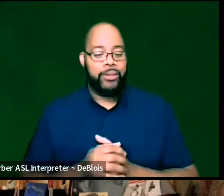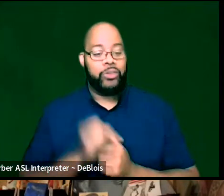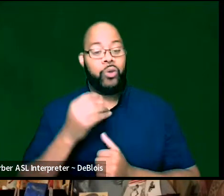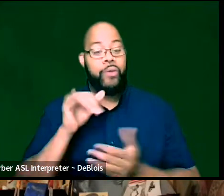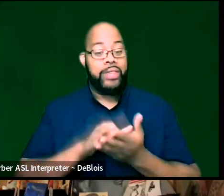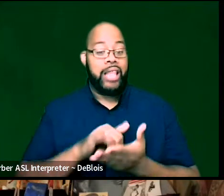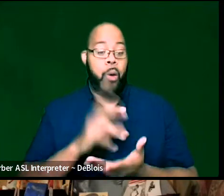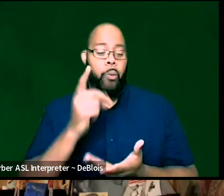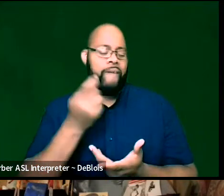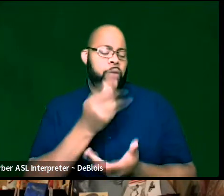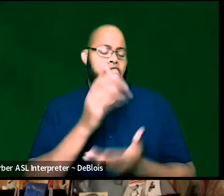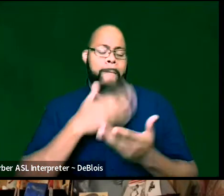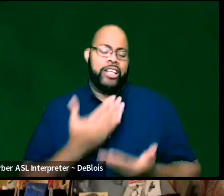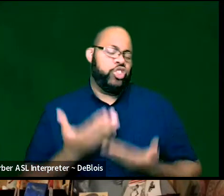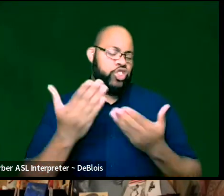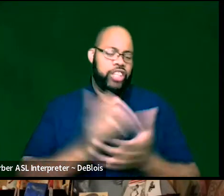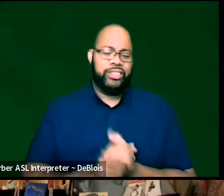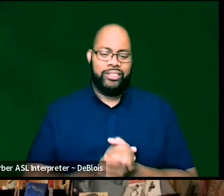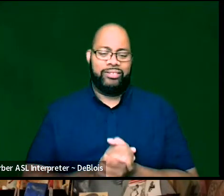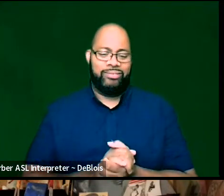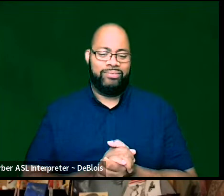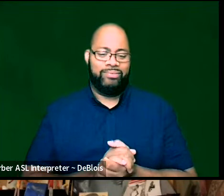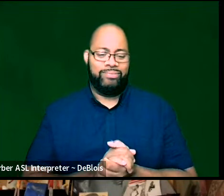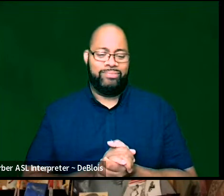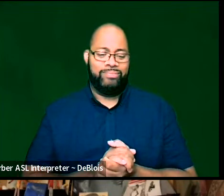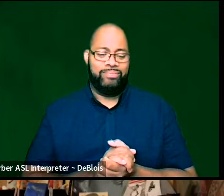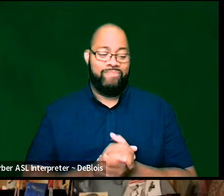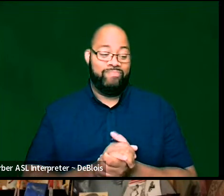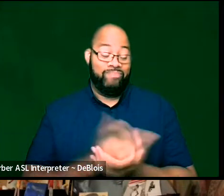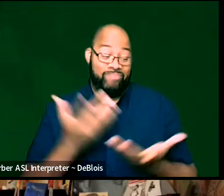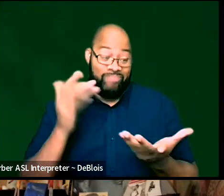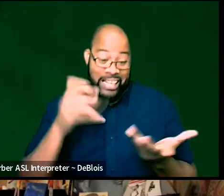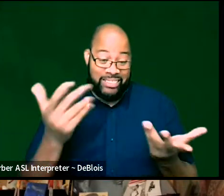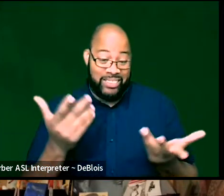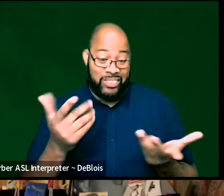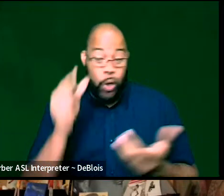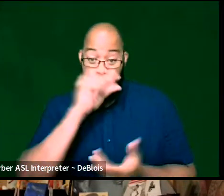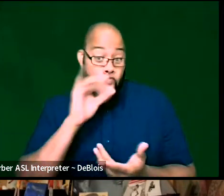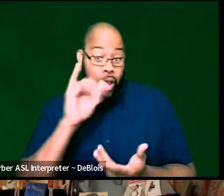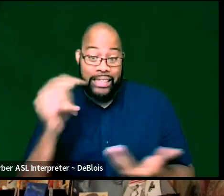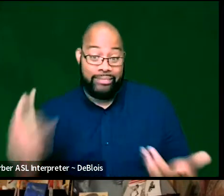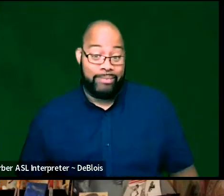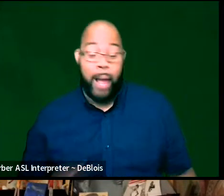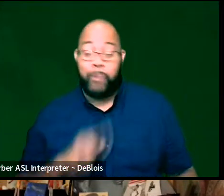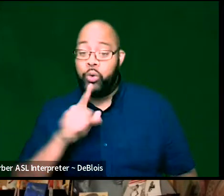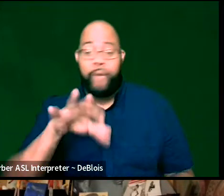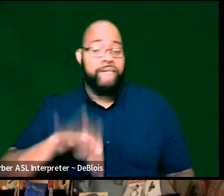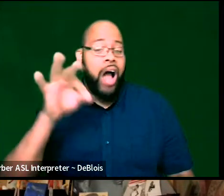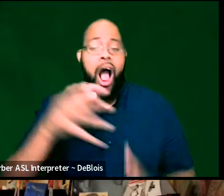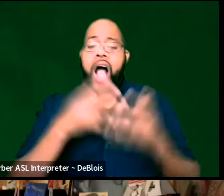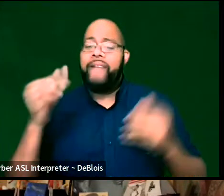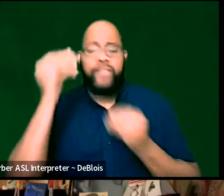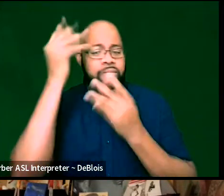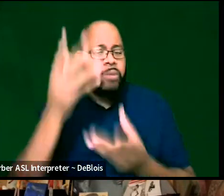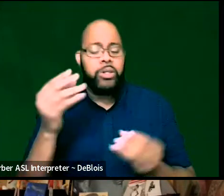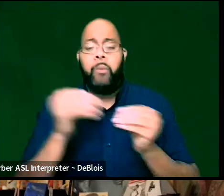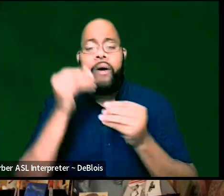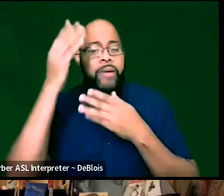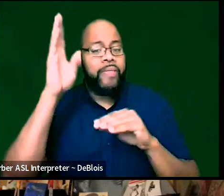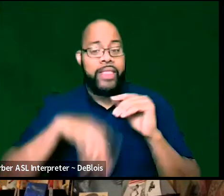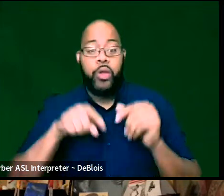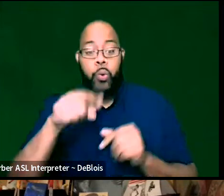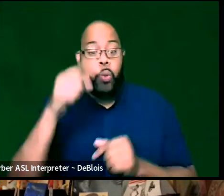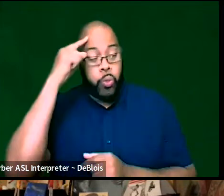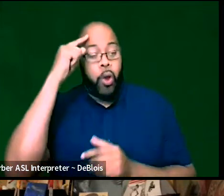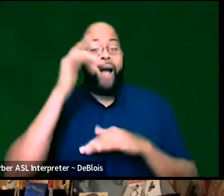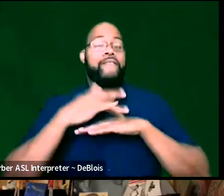that would be just a few of my suggestions is, for lack of a better term, Google it. And I'm sure you'll find a lot of information, more information than you